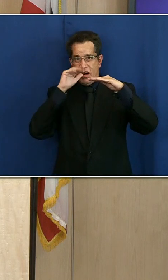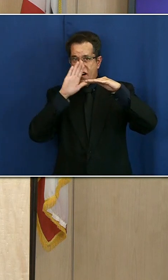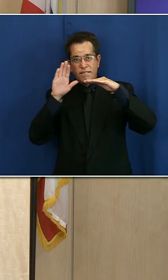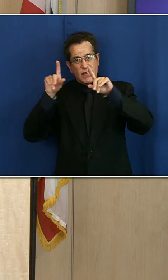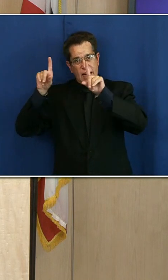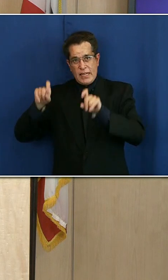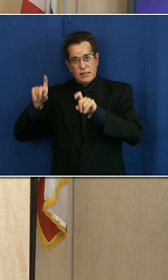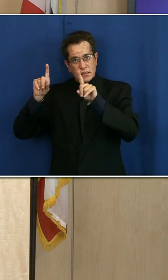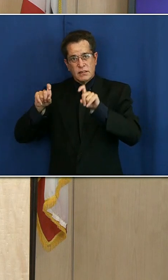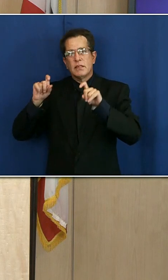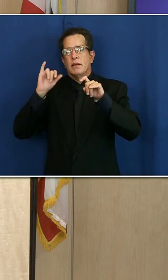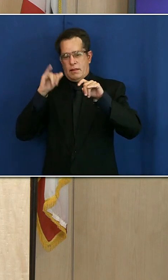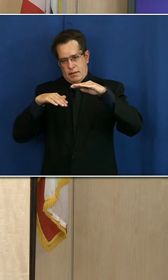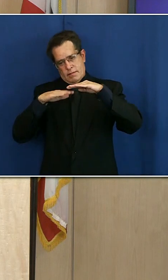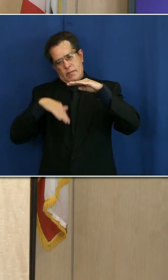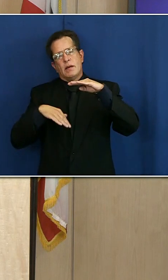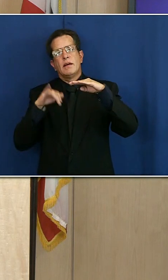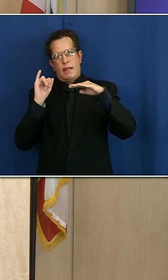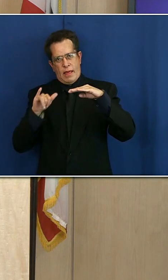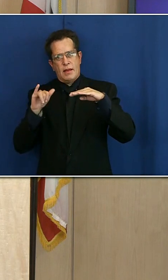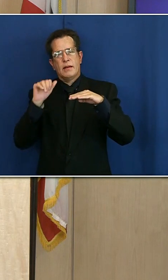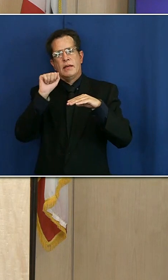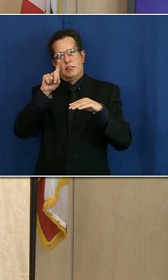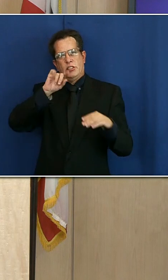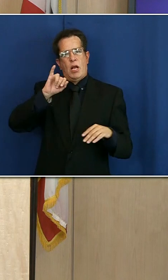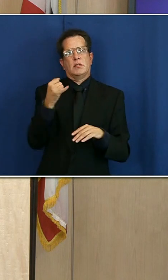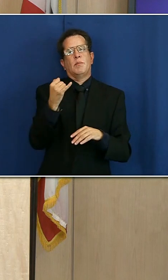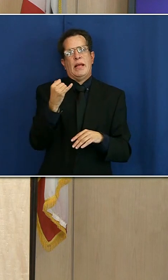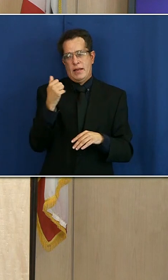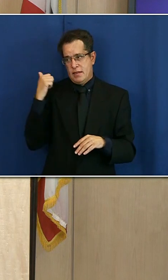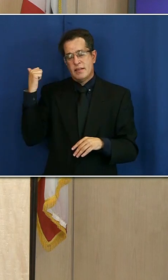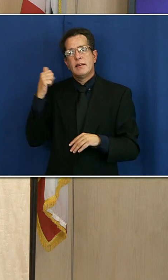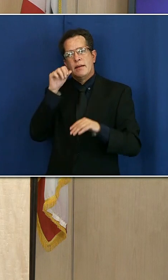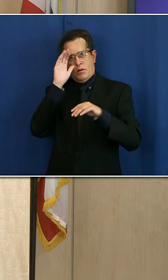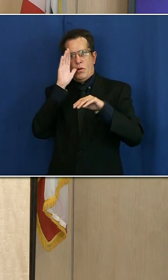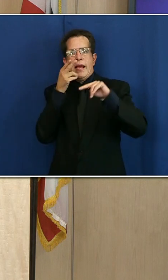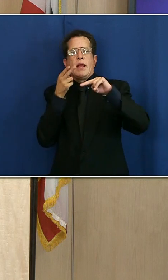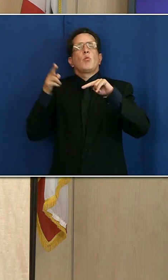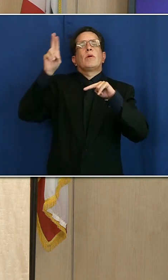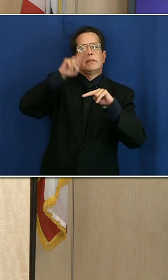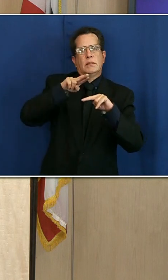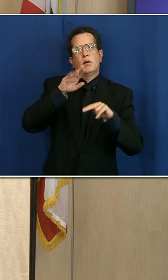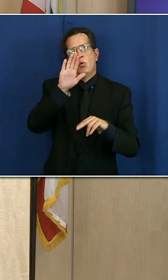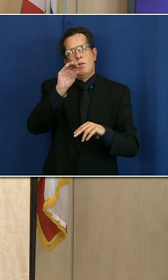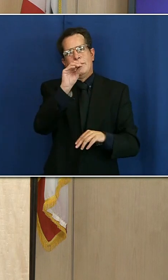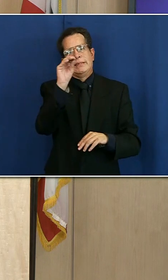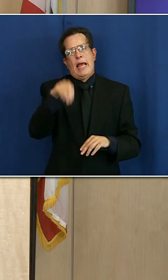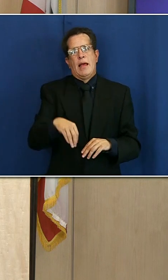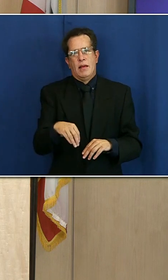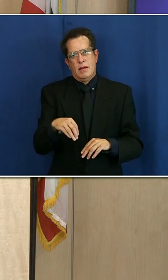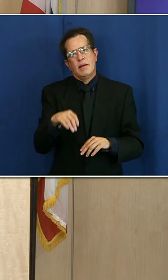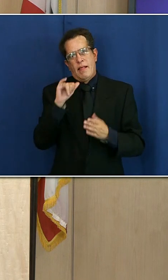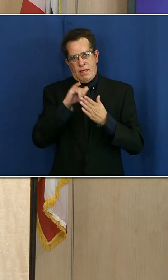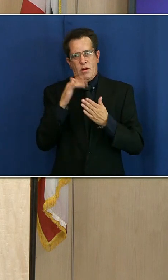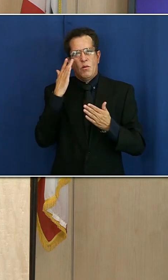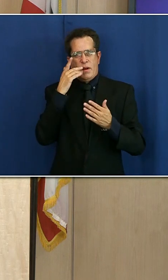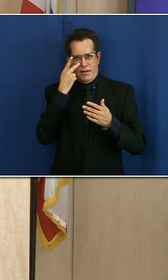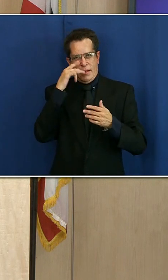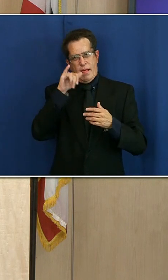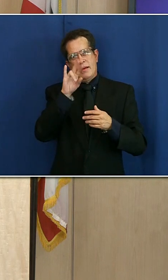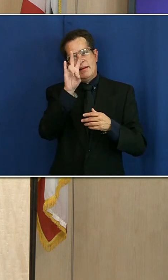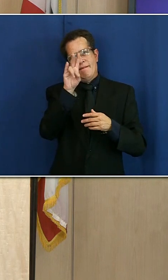number, the adjustment factor increases your case rate. So that's why you see